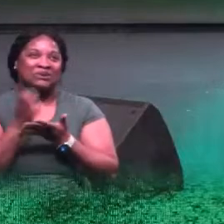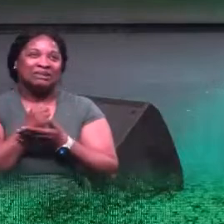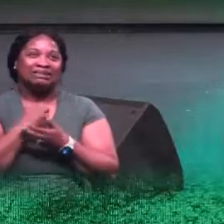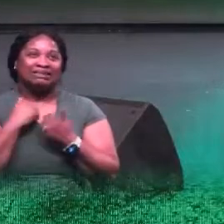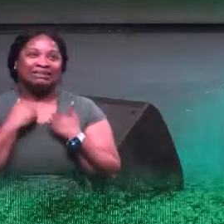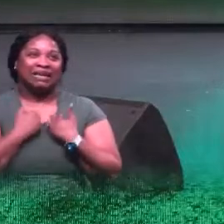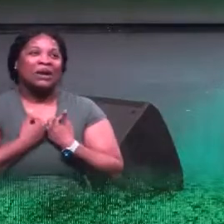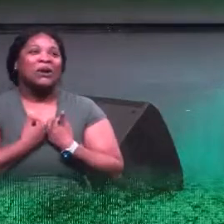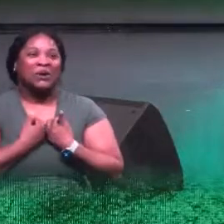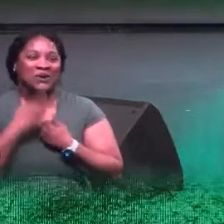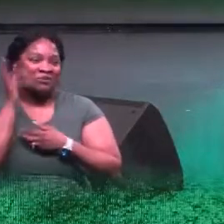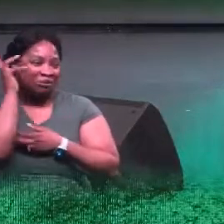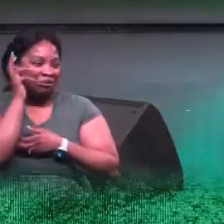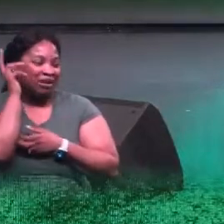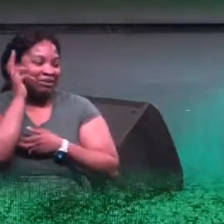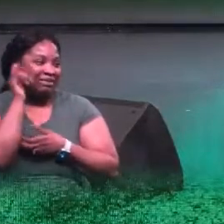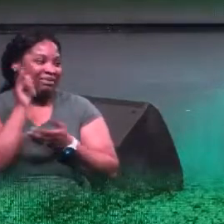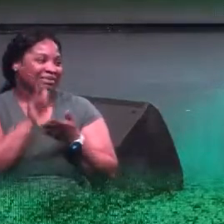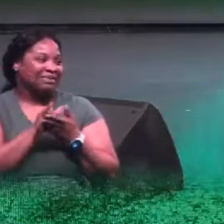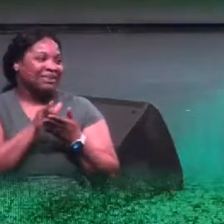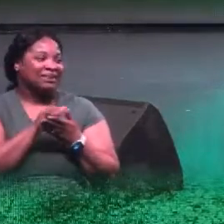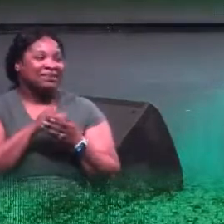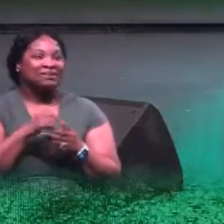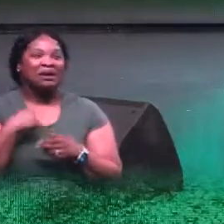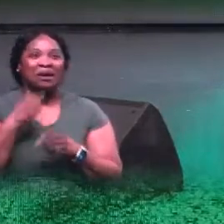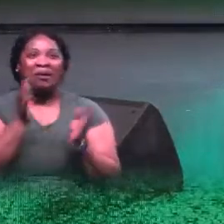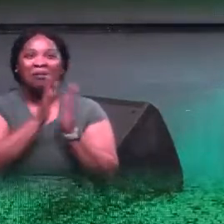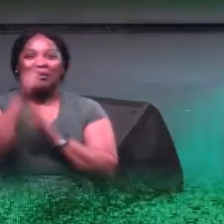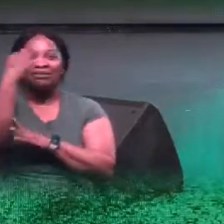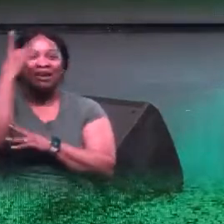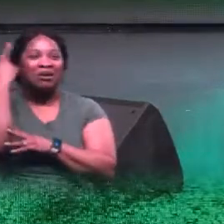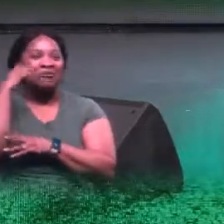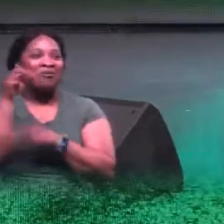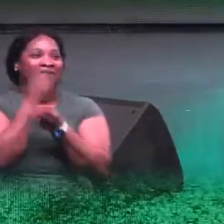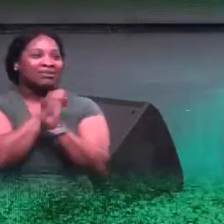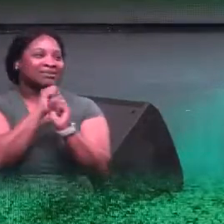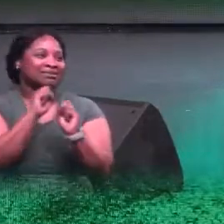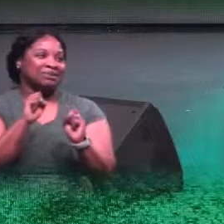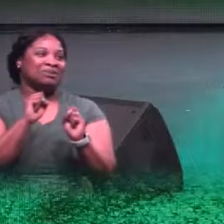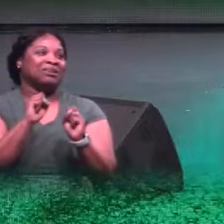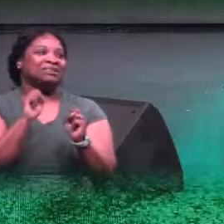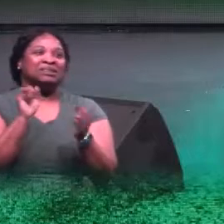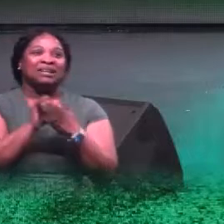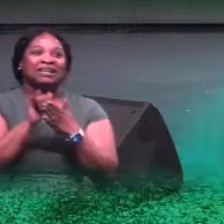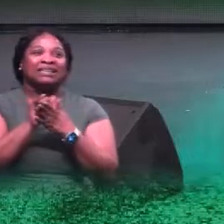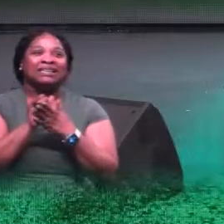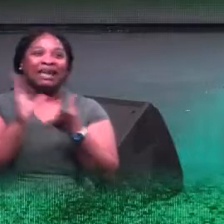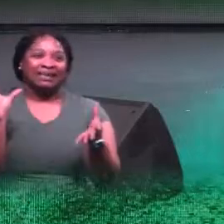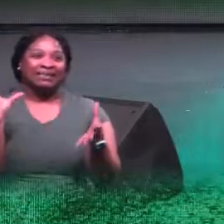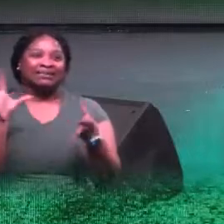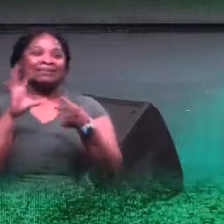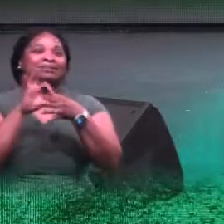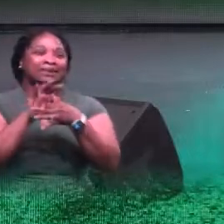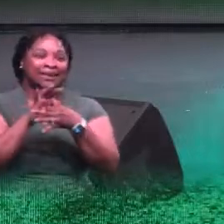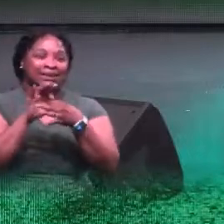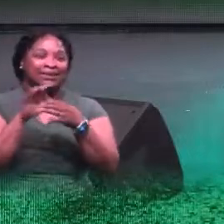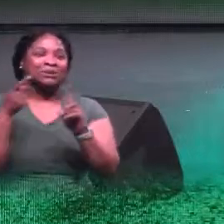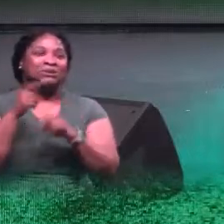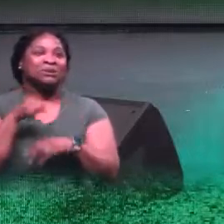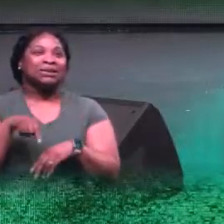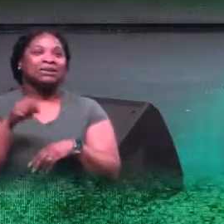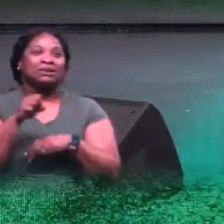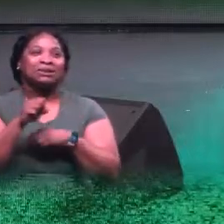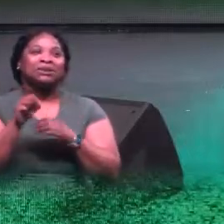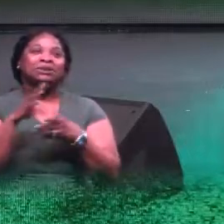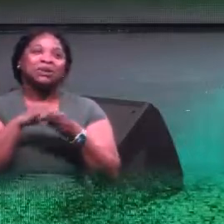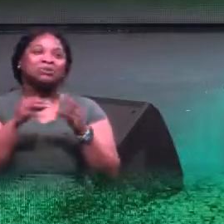that we never get tired of hearing, and I praise God for our salvation that is tethered to this story. I want to